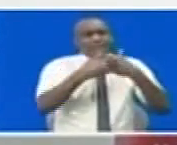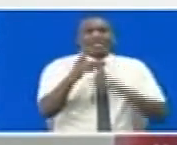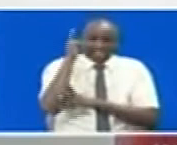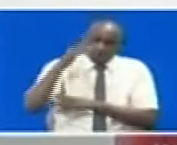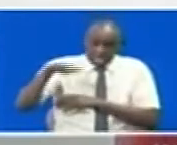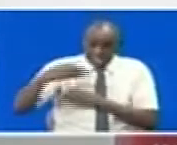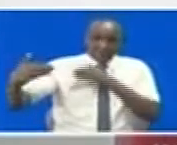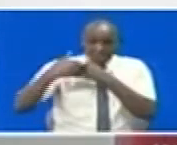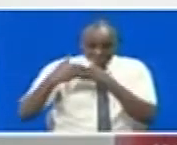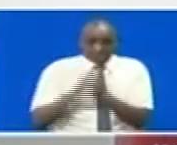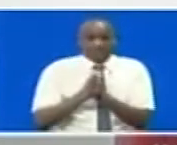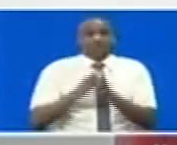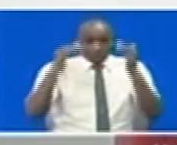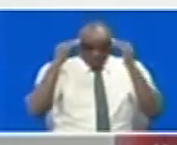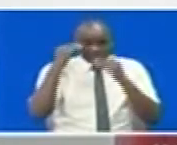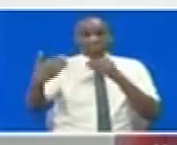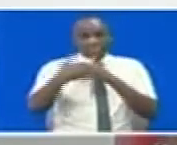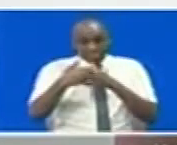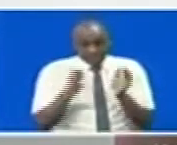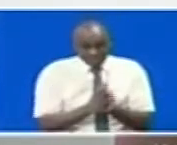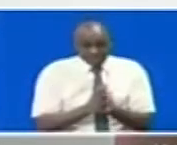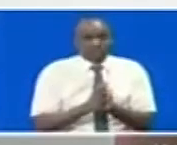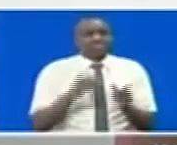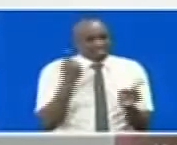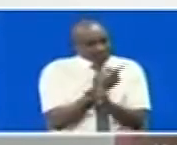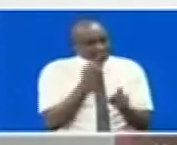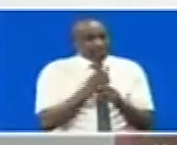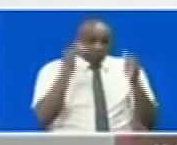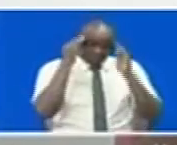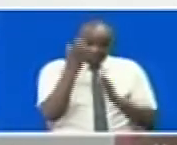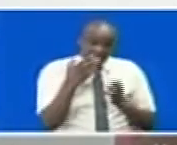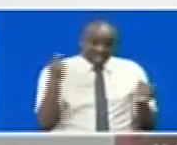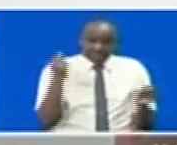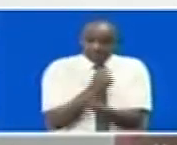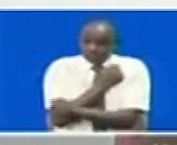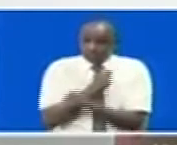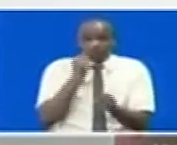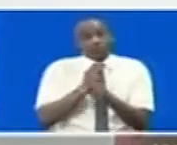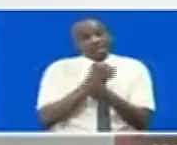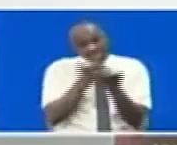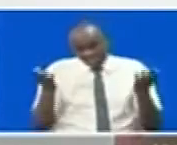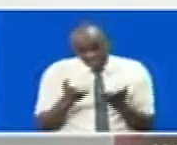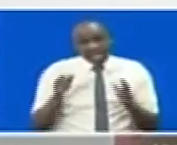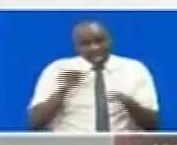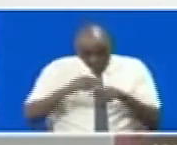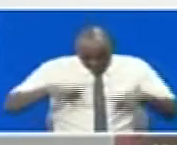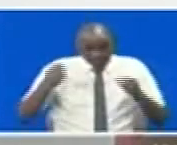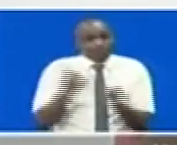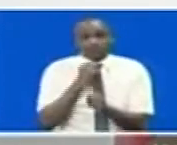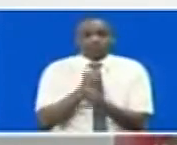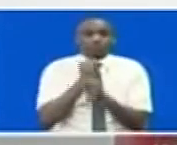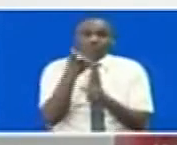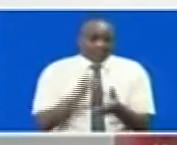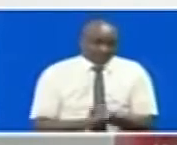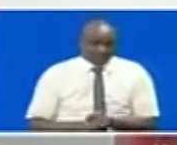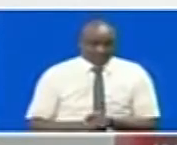aspect to the prosecution to the court itself. We cannot do all those things ourselves. All right,